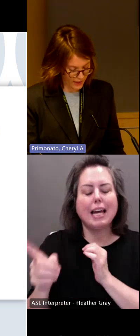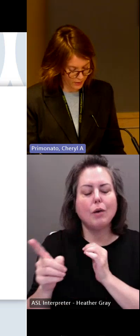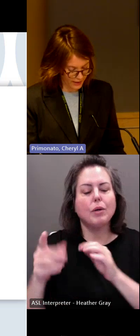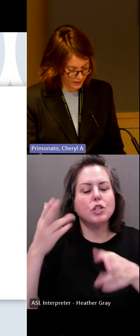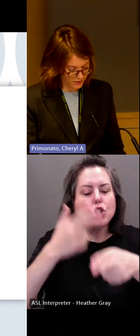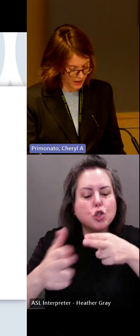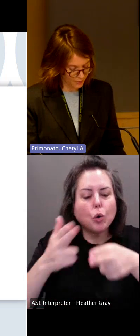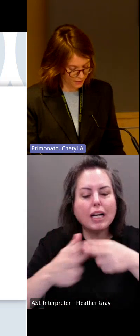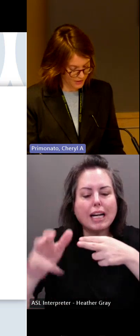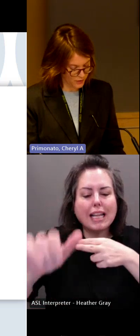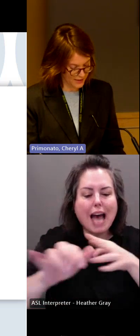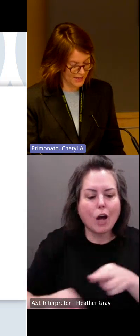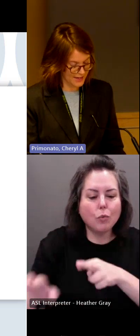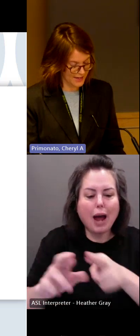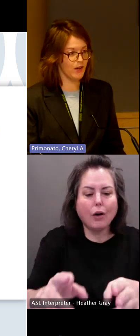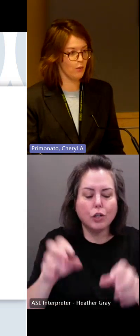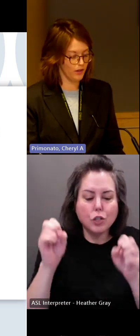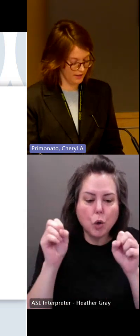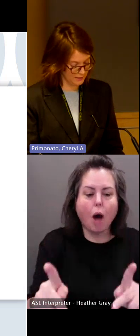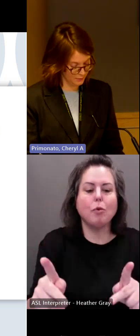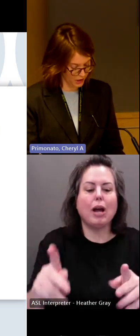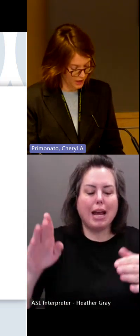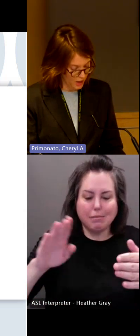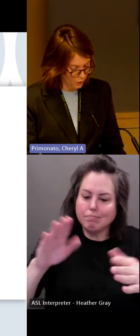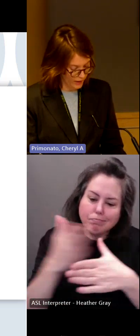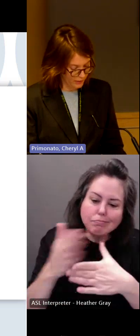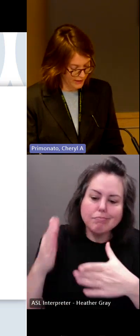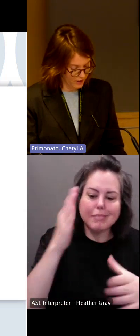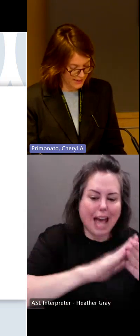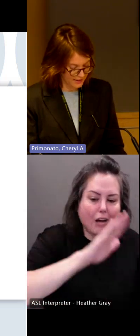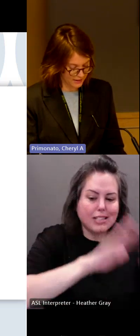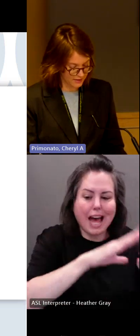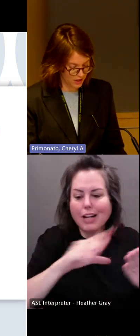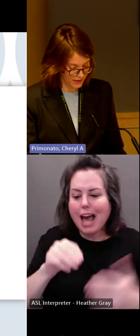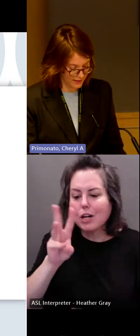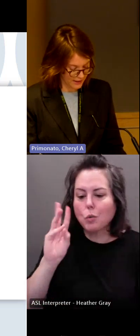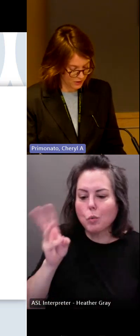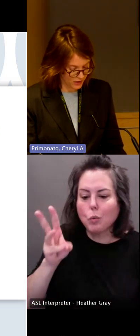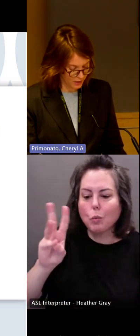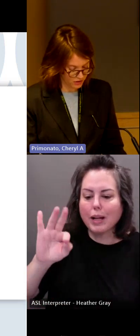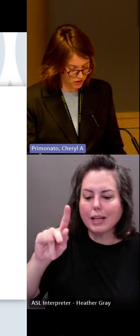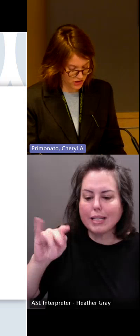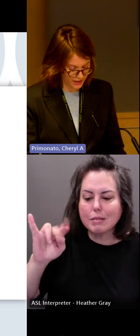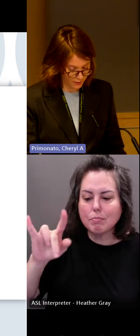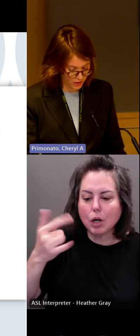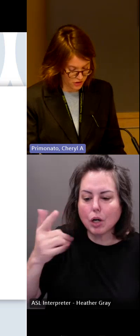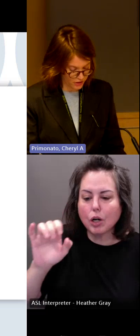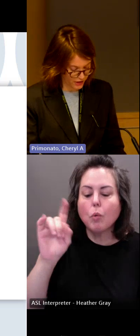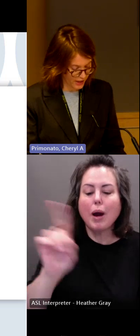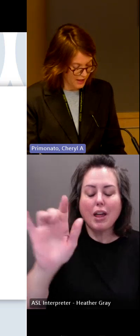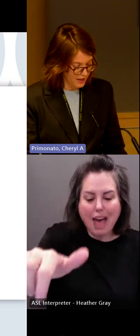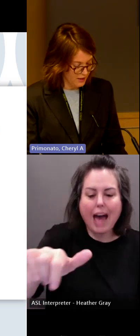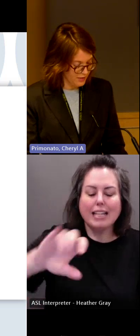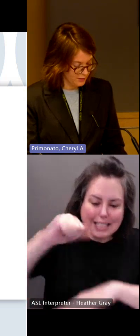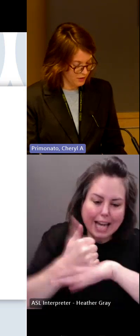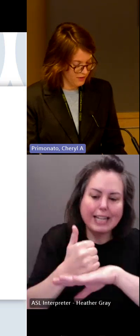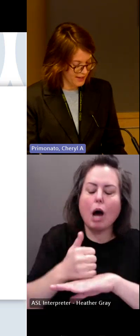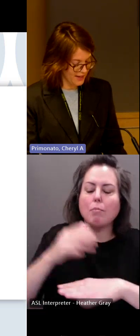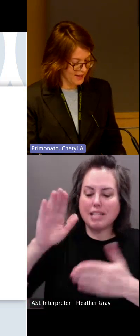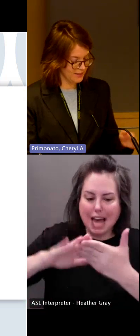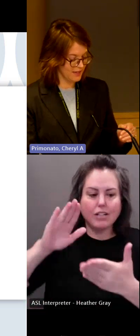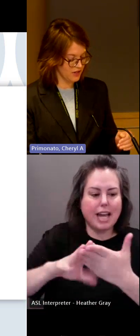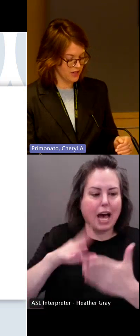shortening the routing to operate between downtown and Wilkinsburg, where PRT is installing the electric bus charging infrastructure.